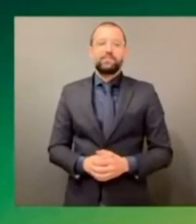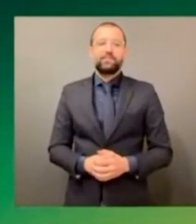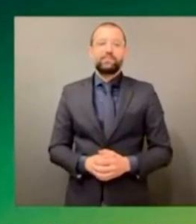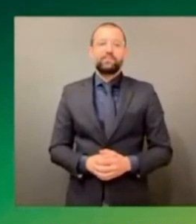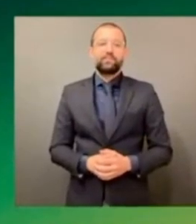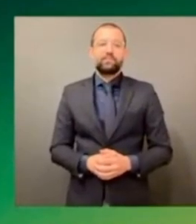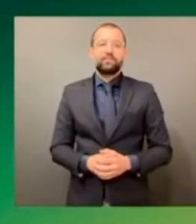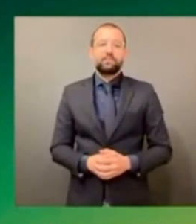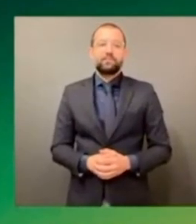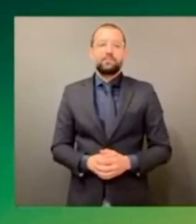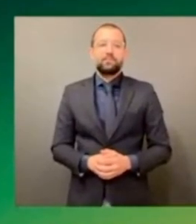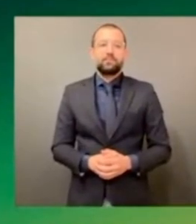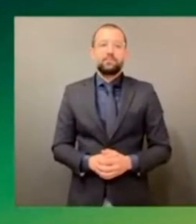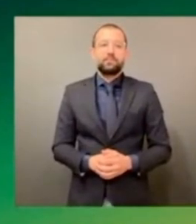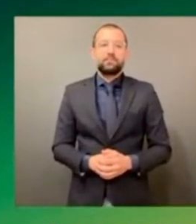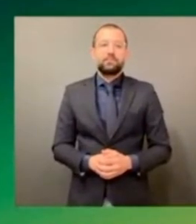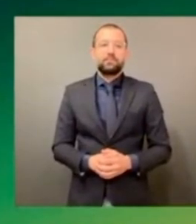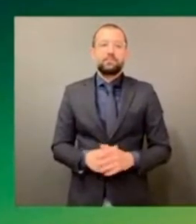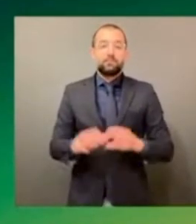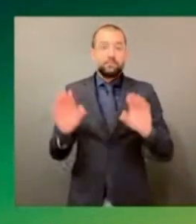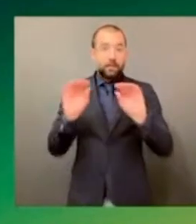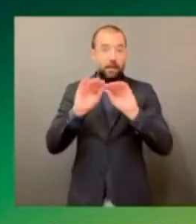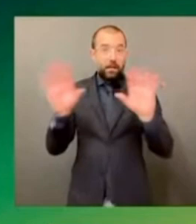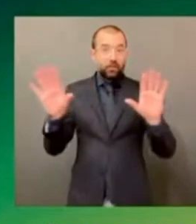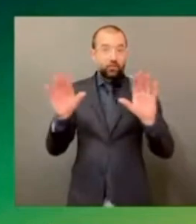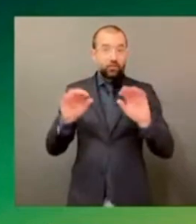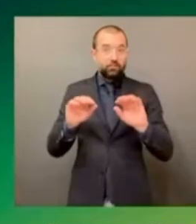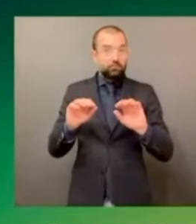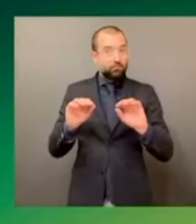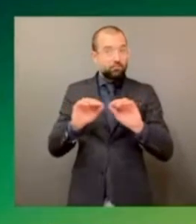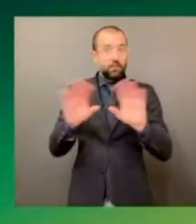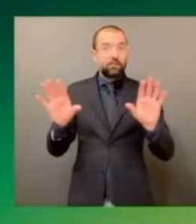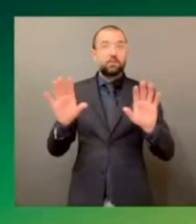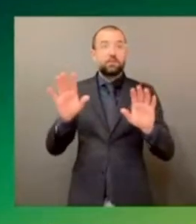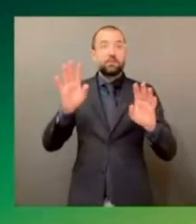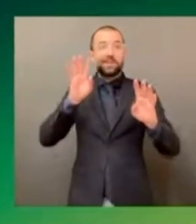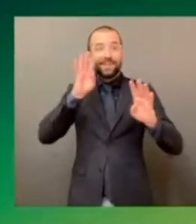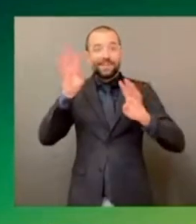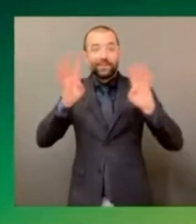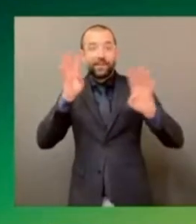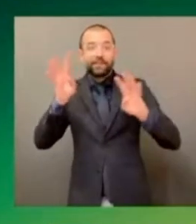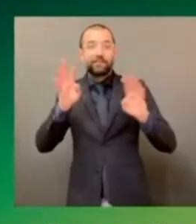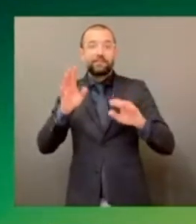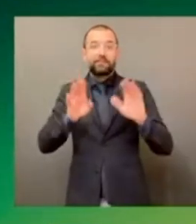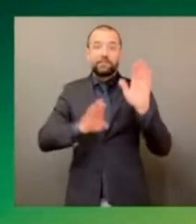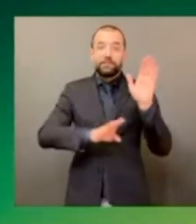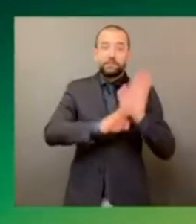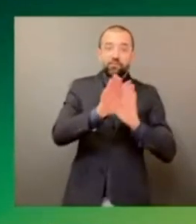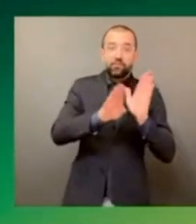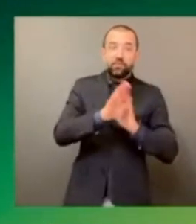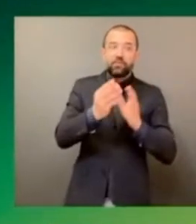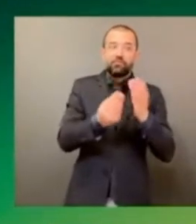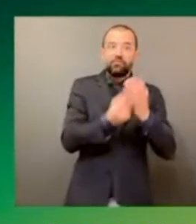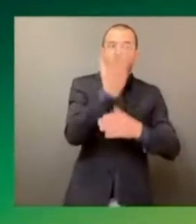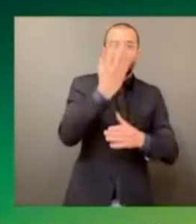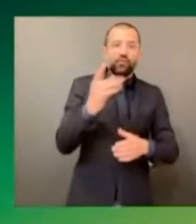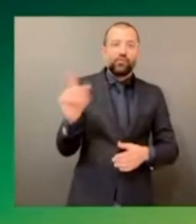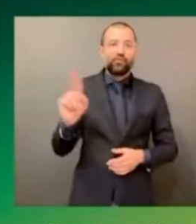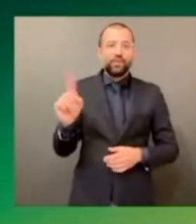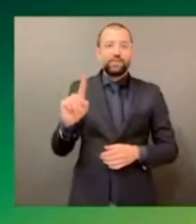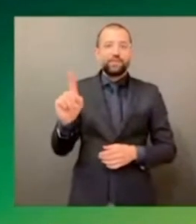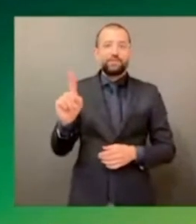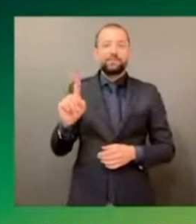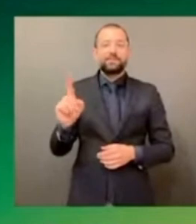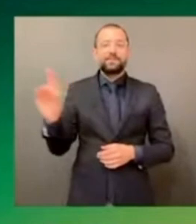And let us be clear that innovation thrives in a democracy. New ideas